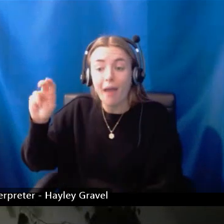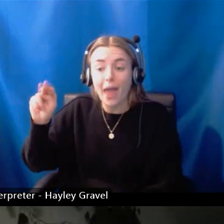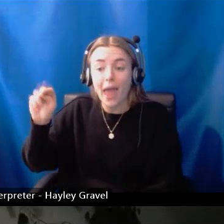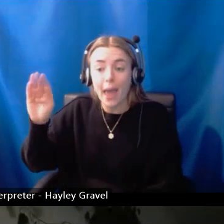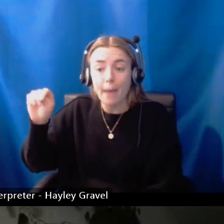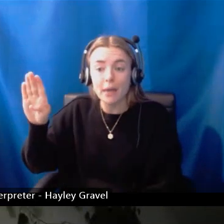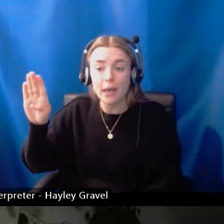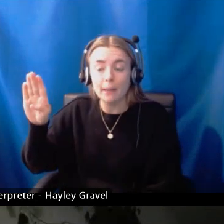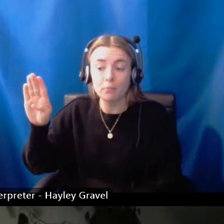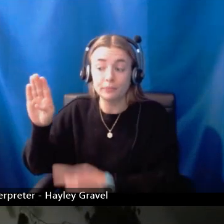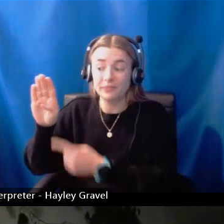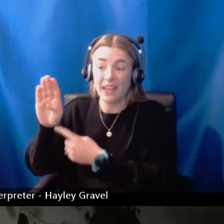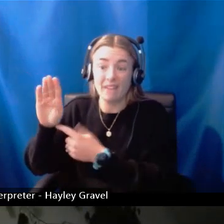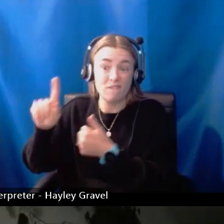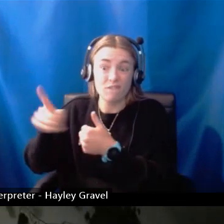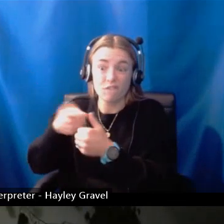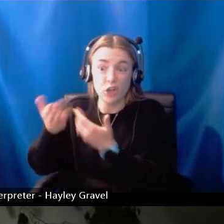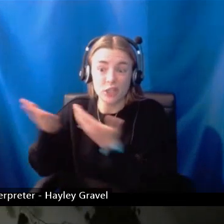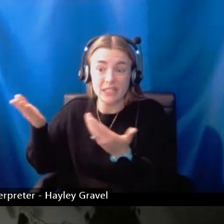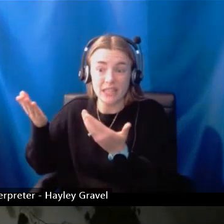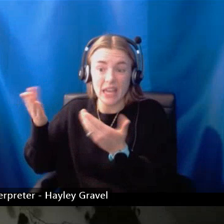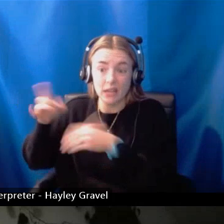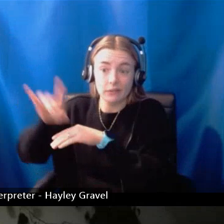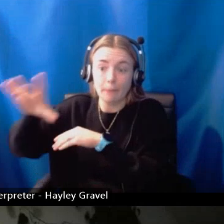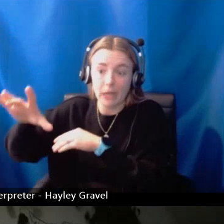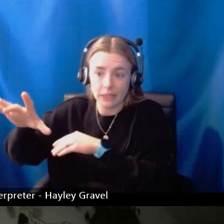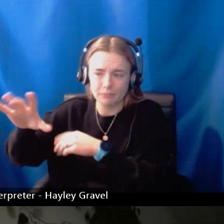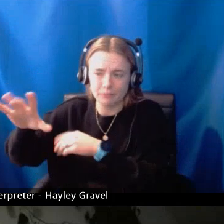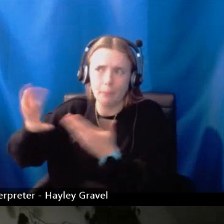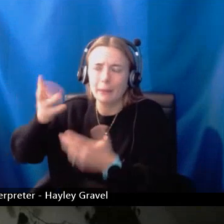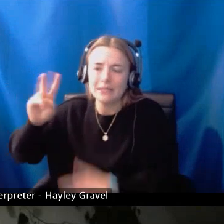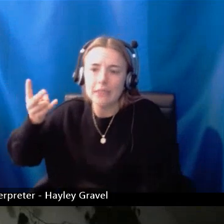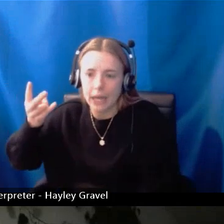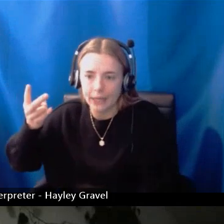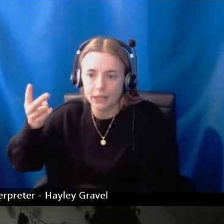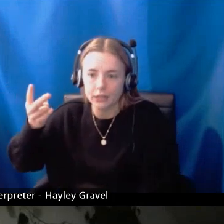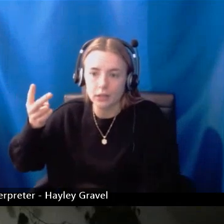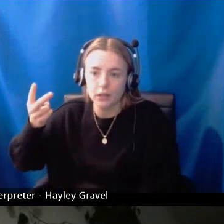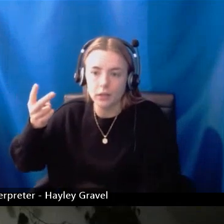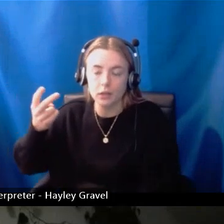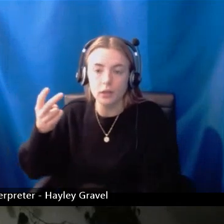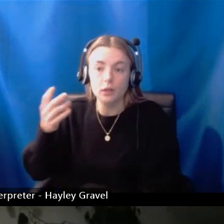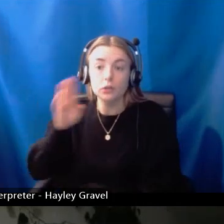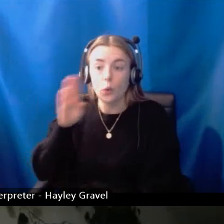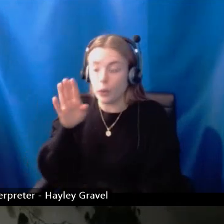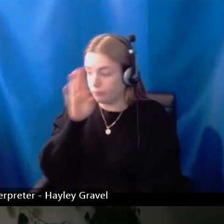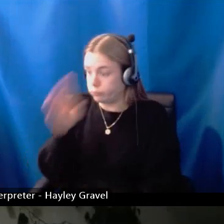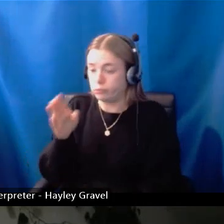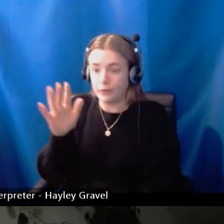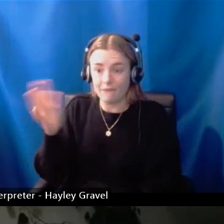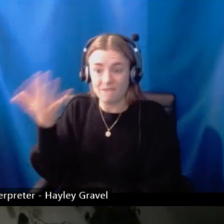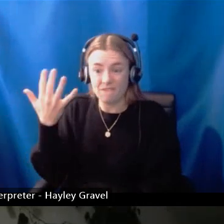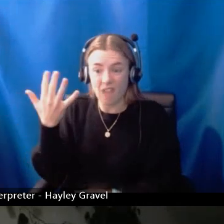do. Okay. You're not going to do that at the end. You're going to give me Right. 5 sources up front that you know that